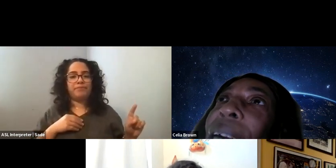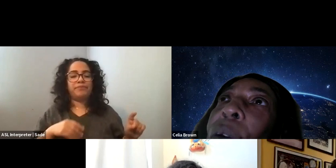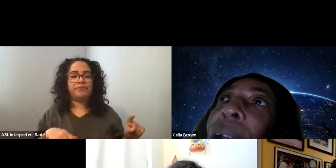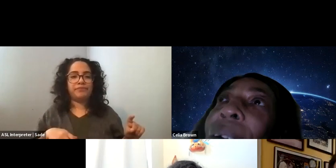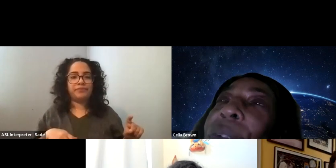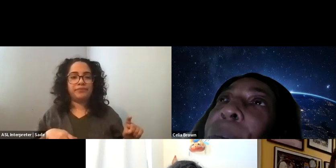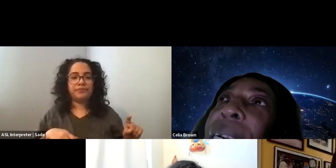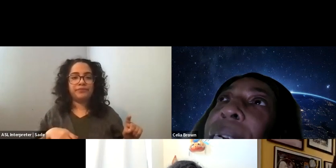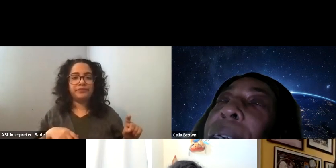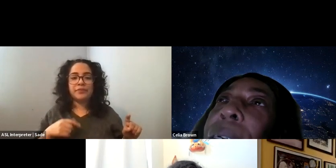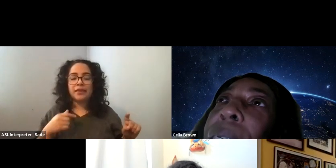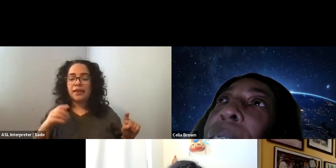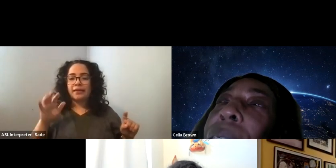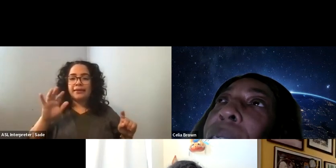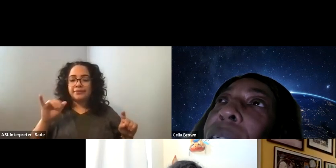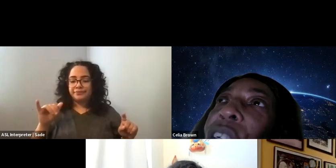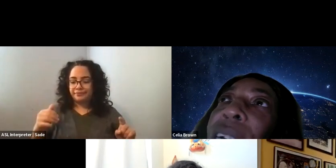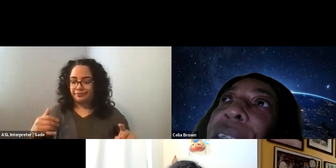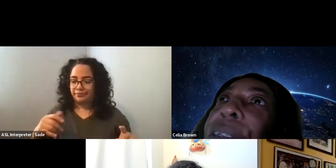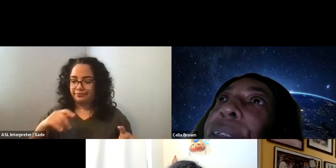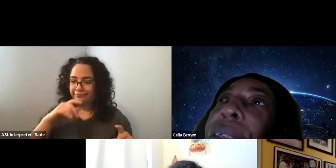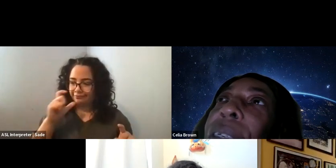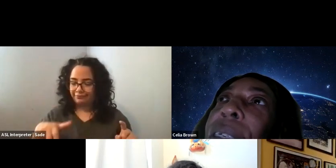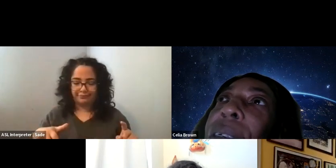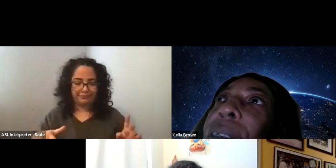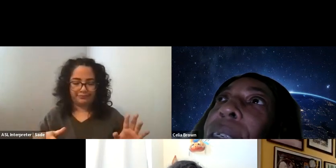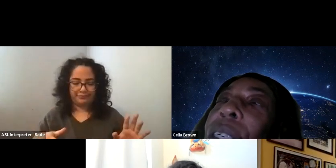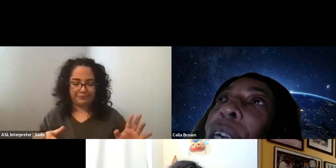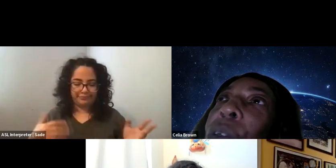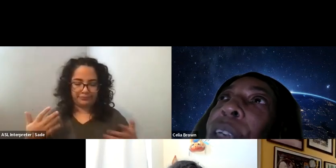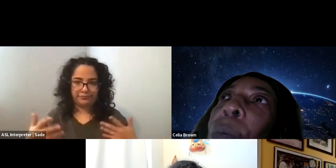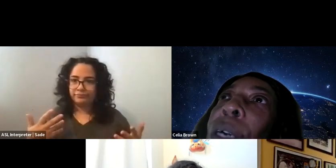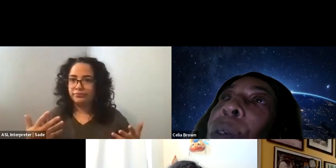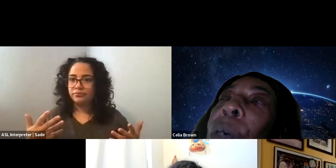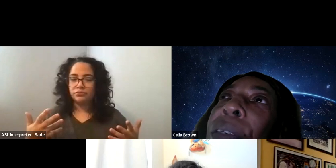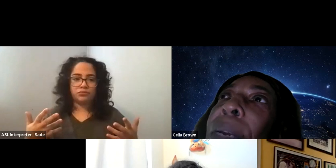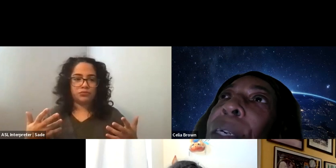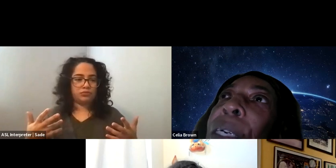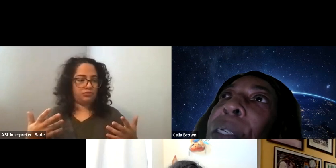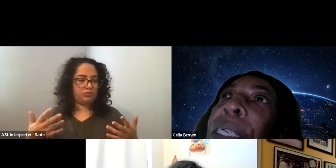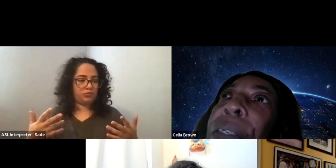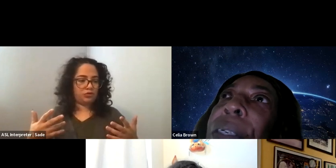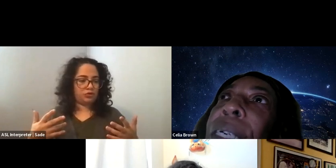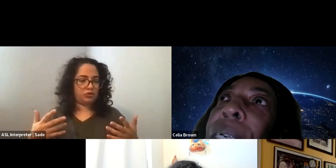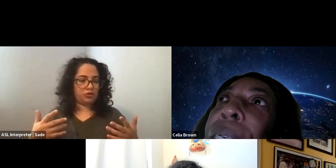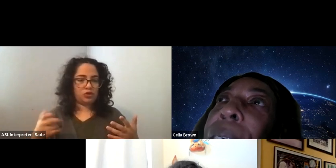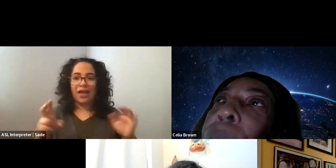You know, I don't have to be just, you know, someone who has a mental